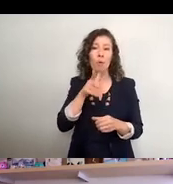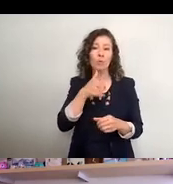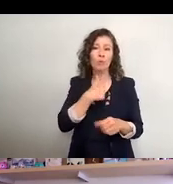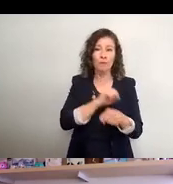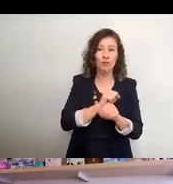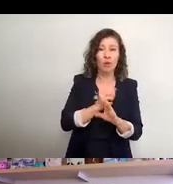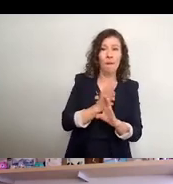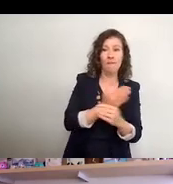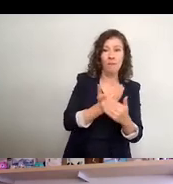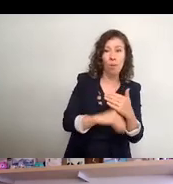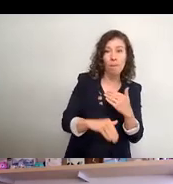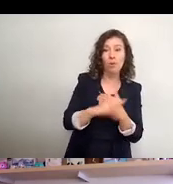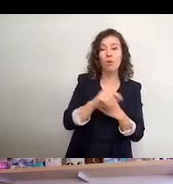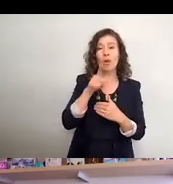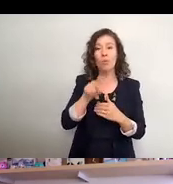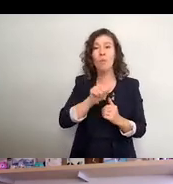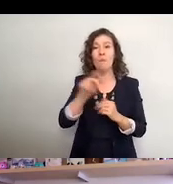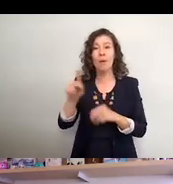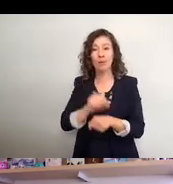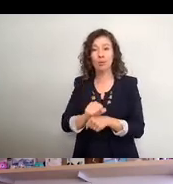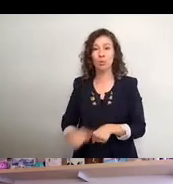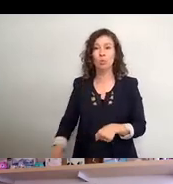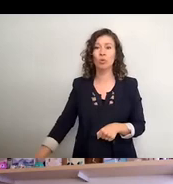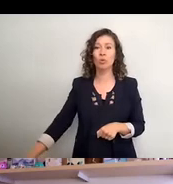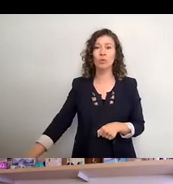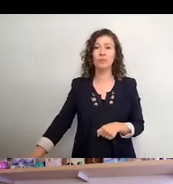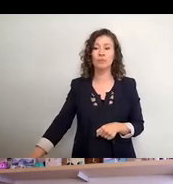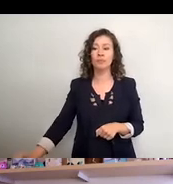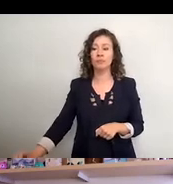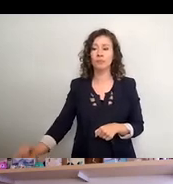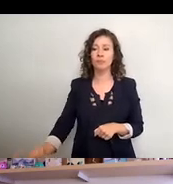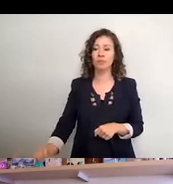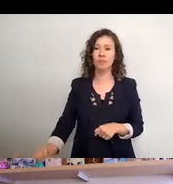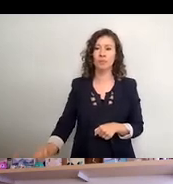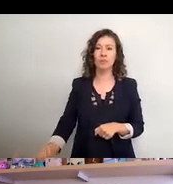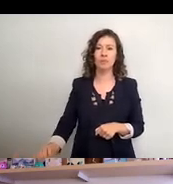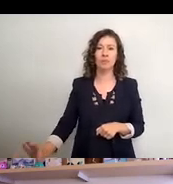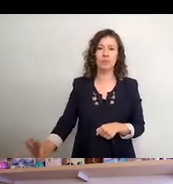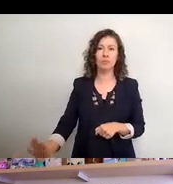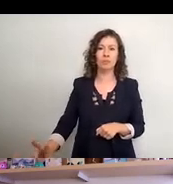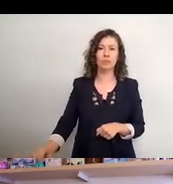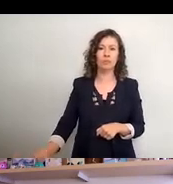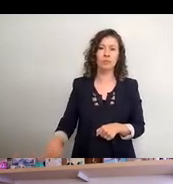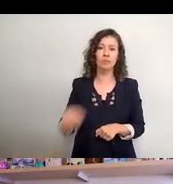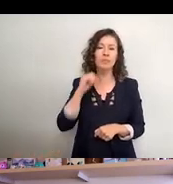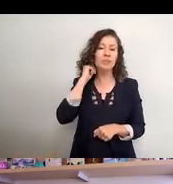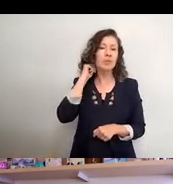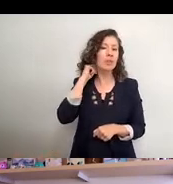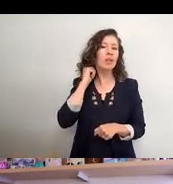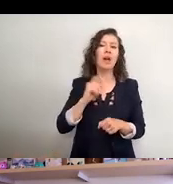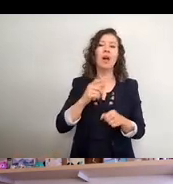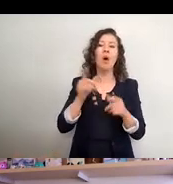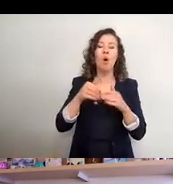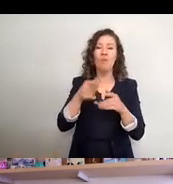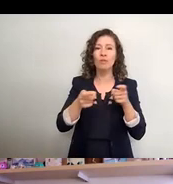giving birth and then who returned back to work, right? And all of these analyses controlled for age at